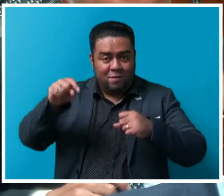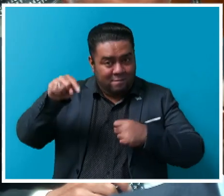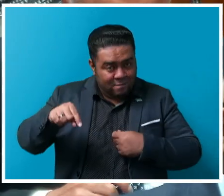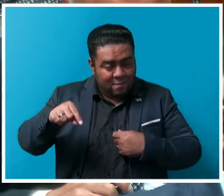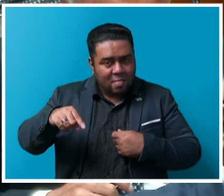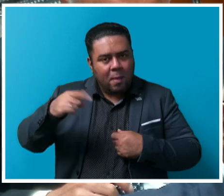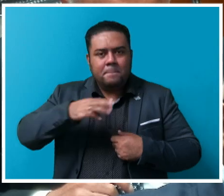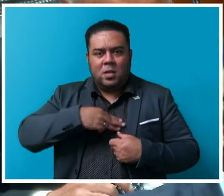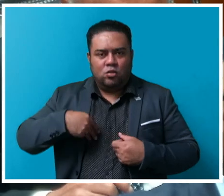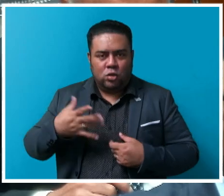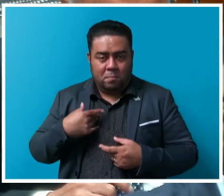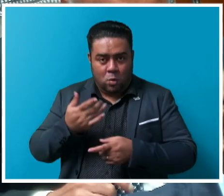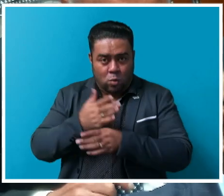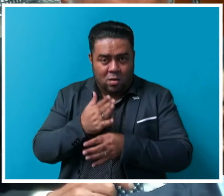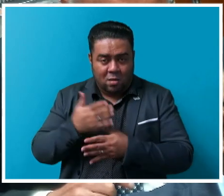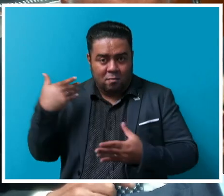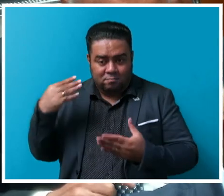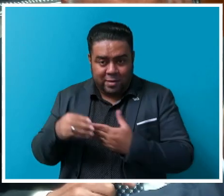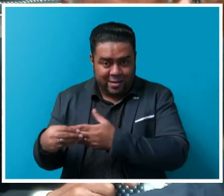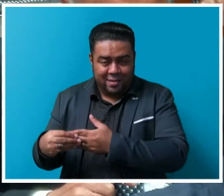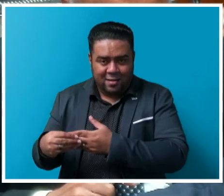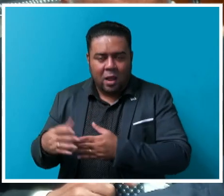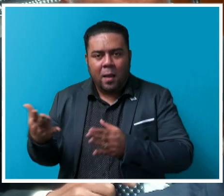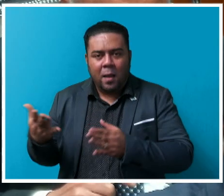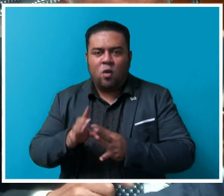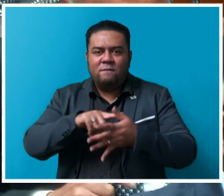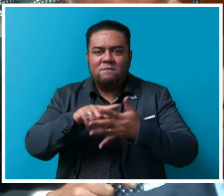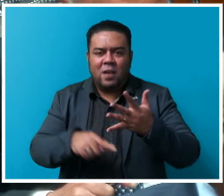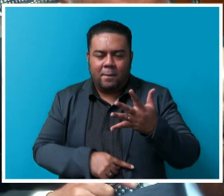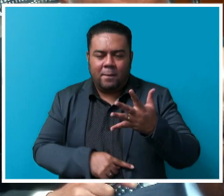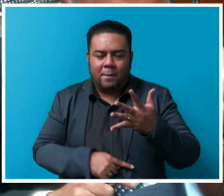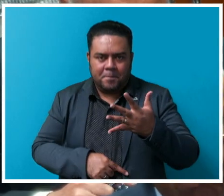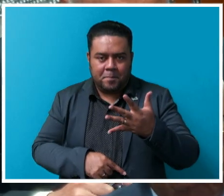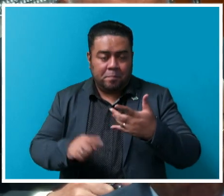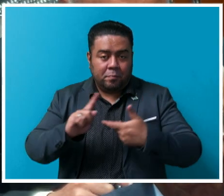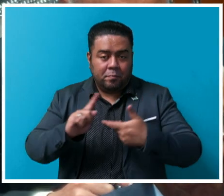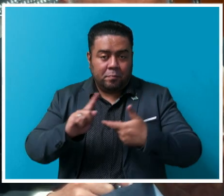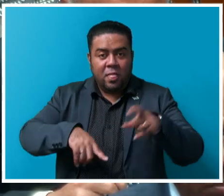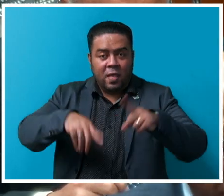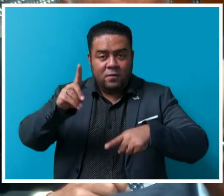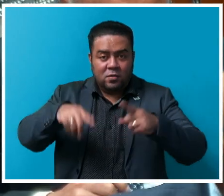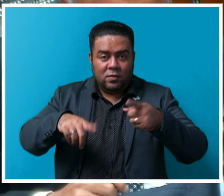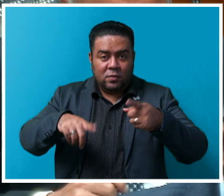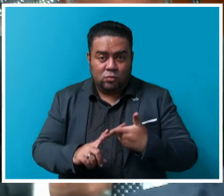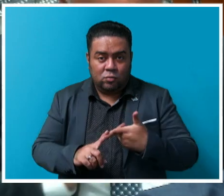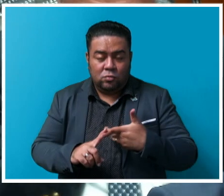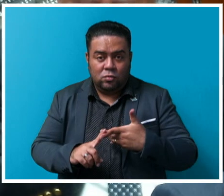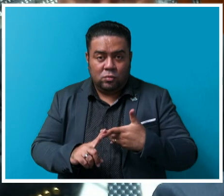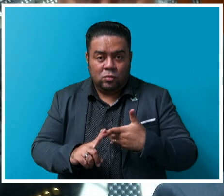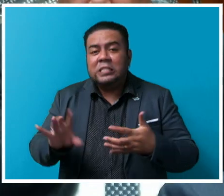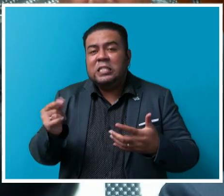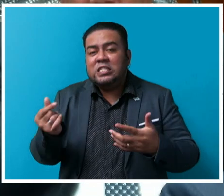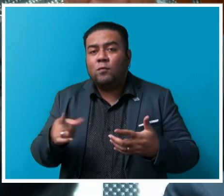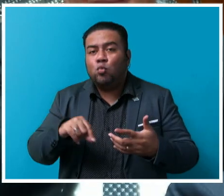the ministry that I am ordered to lead operates under 5 core deliverables: economic diversification, ease of doing